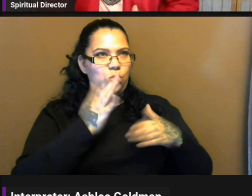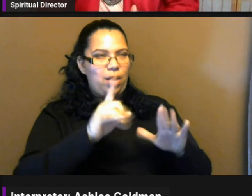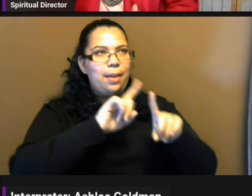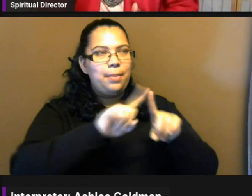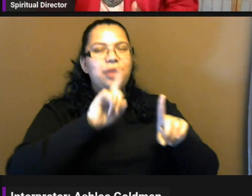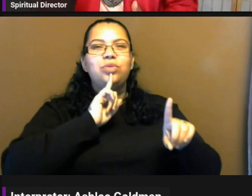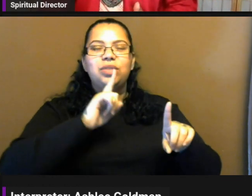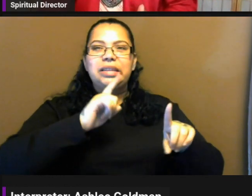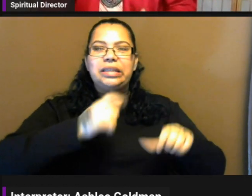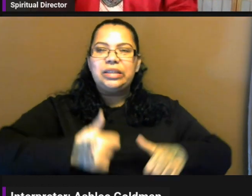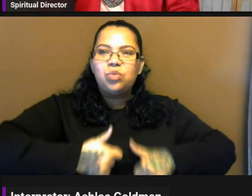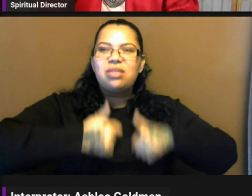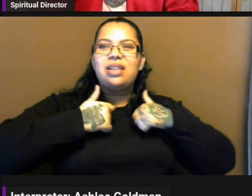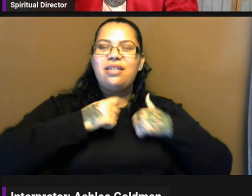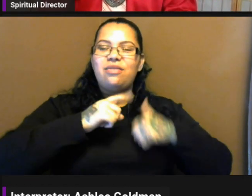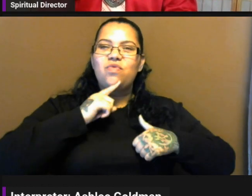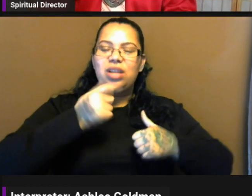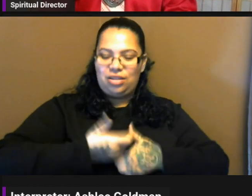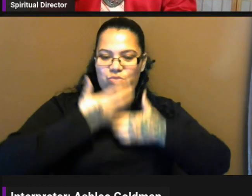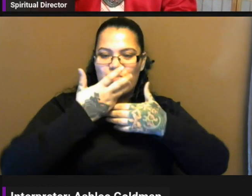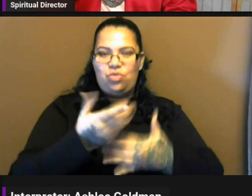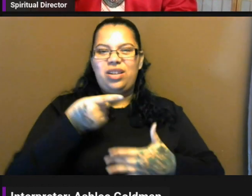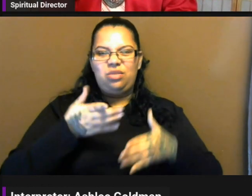to live in this manner.